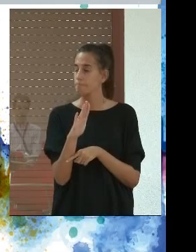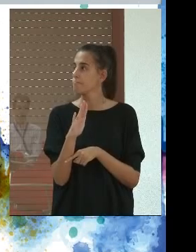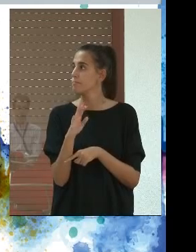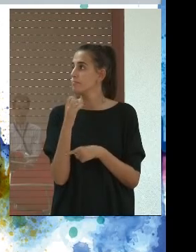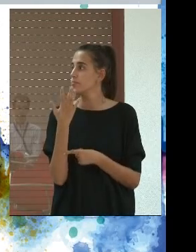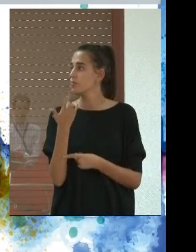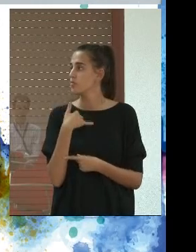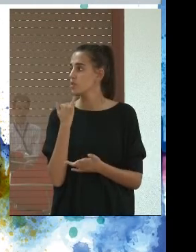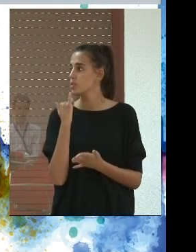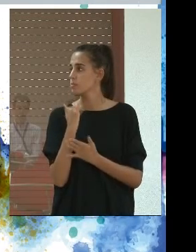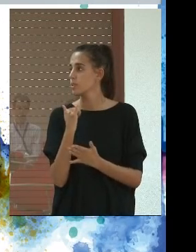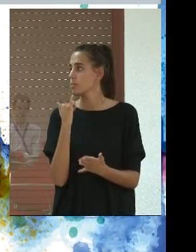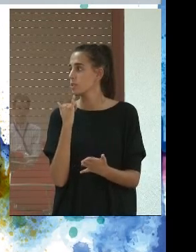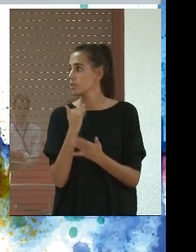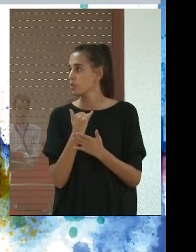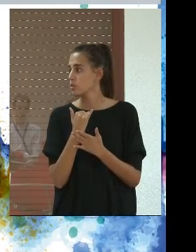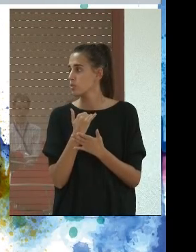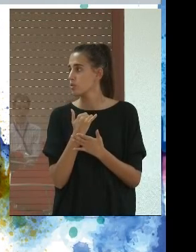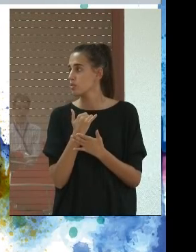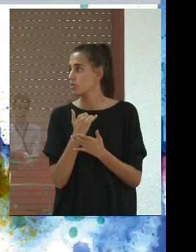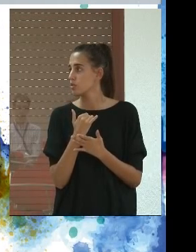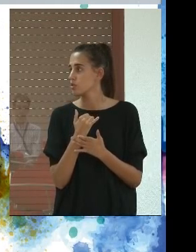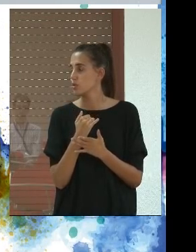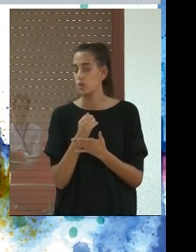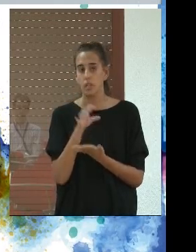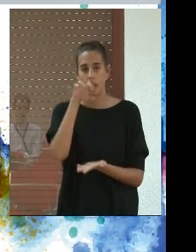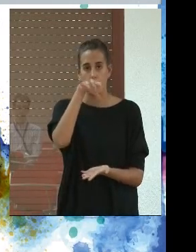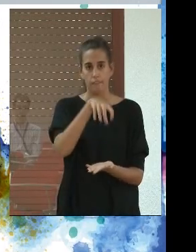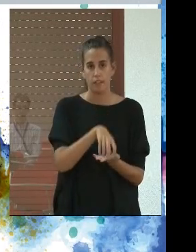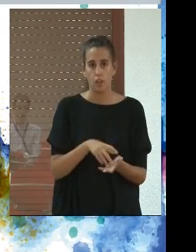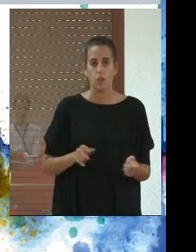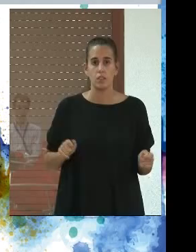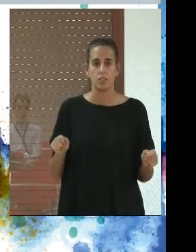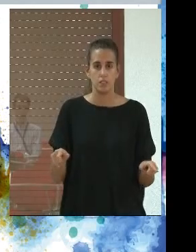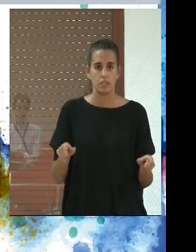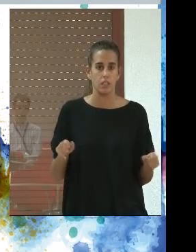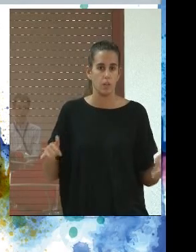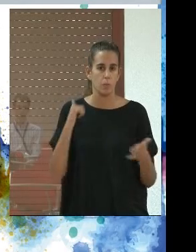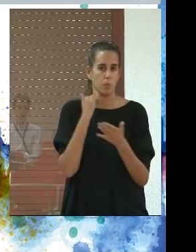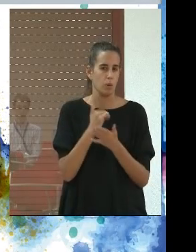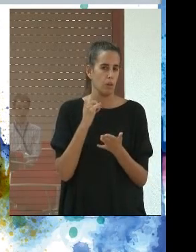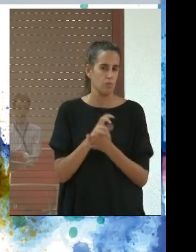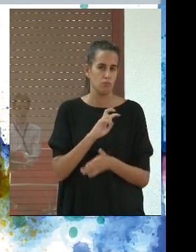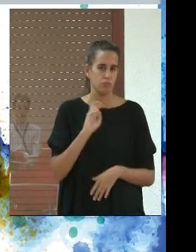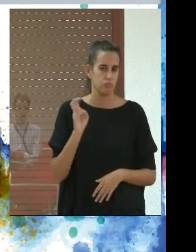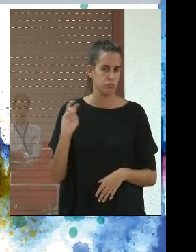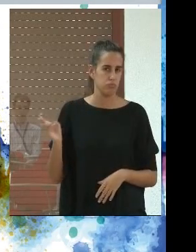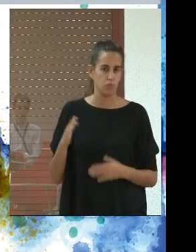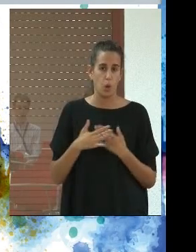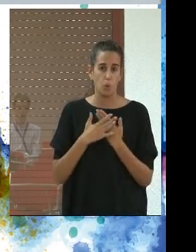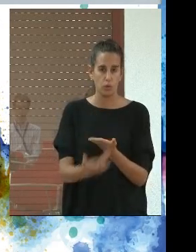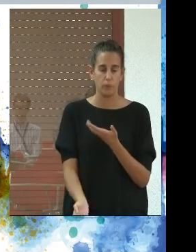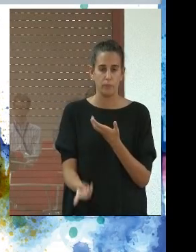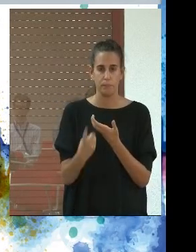These are some of the experiments. We've done several experiments at the university room. We've taken